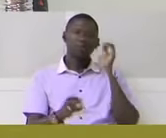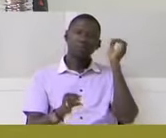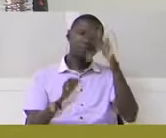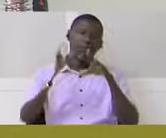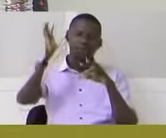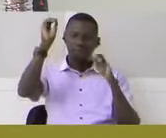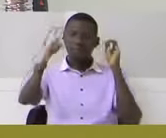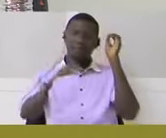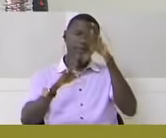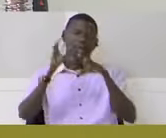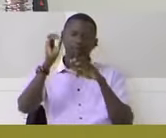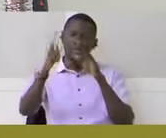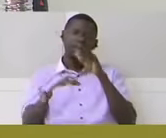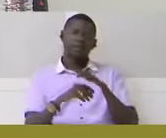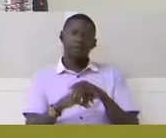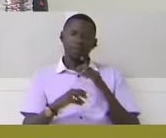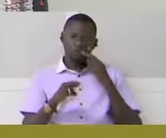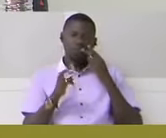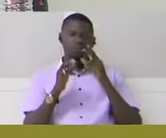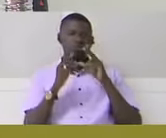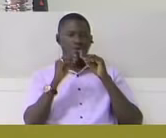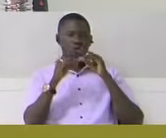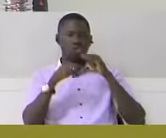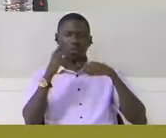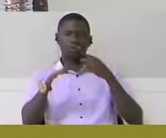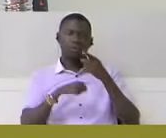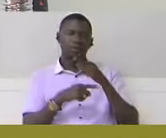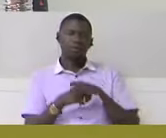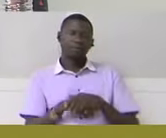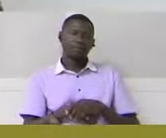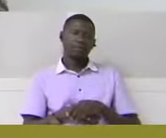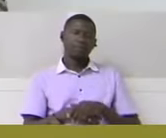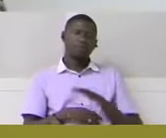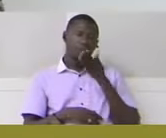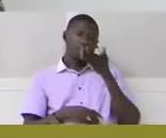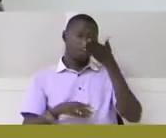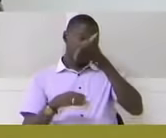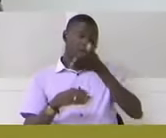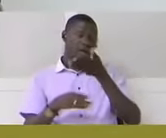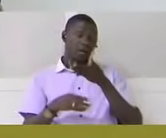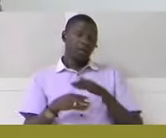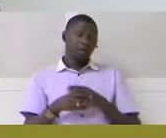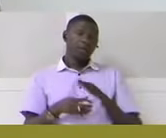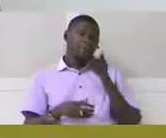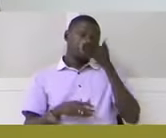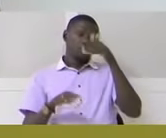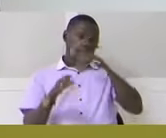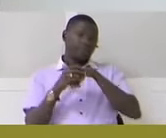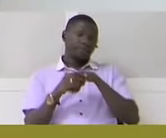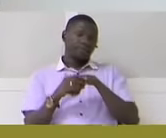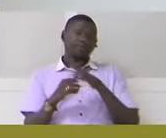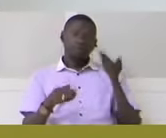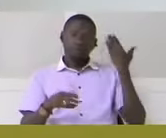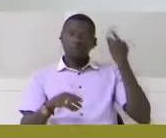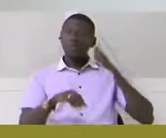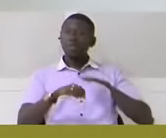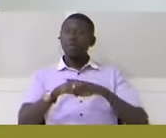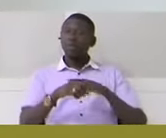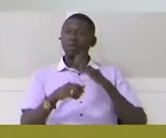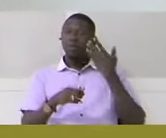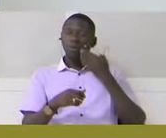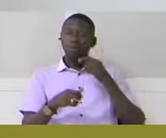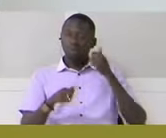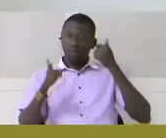aka biscuit lu men fay mo fanan jibe ba. You were present during those occasions, weren't you? Ikatarle mabela wo